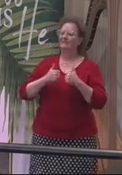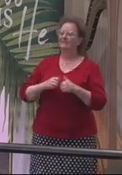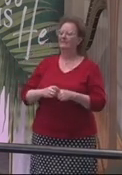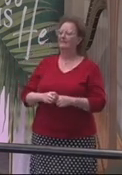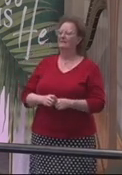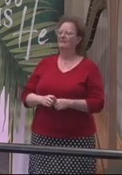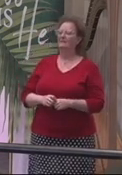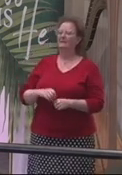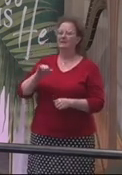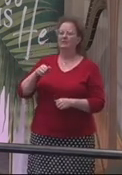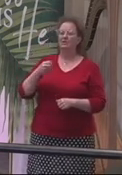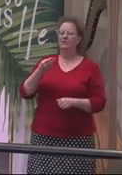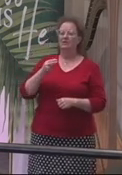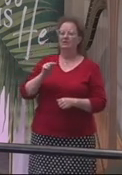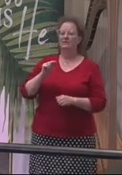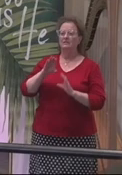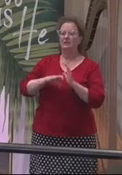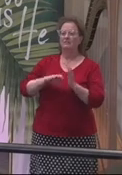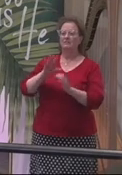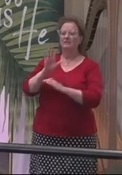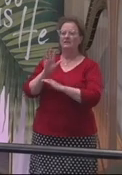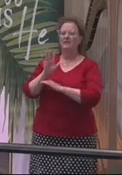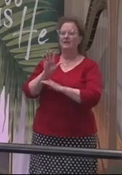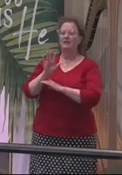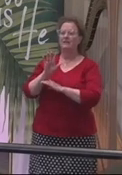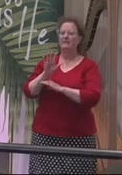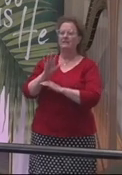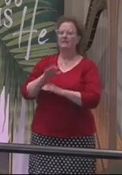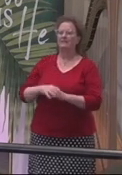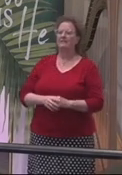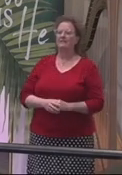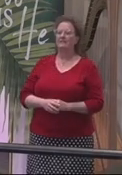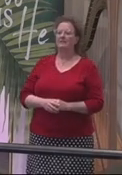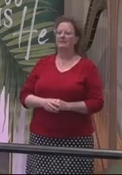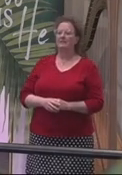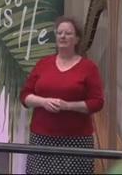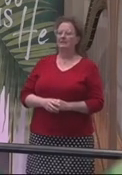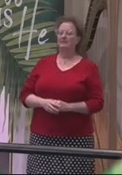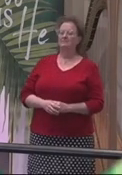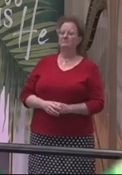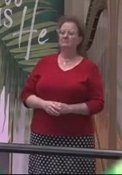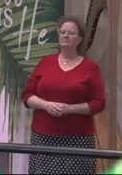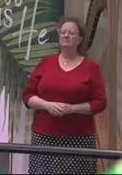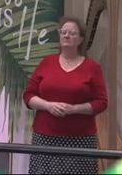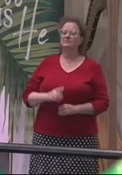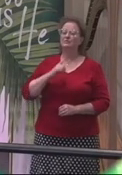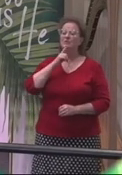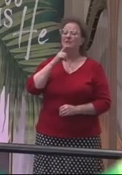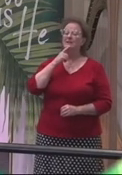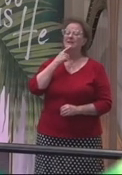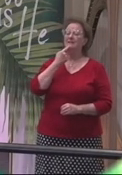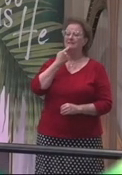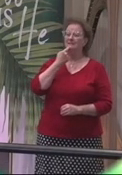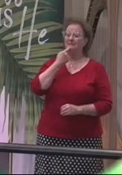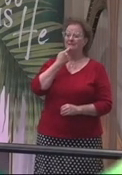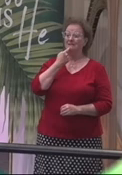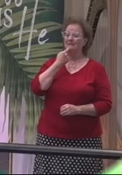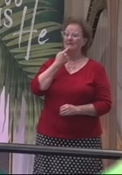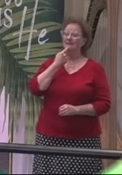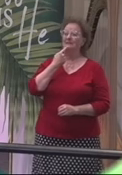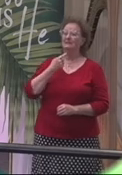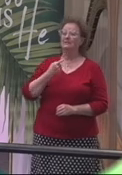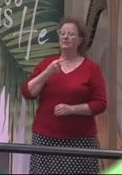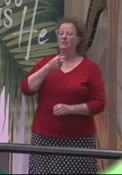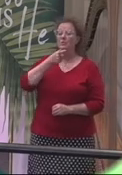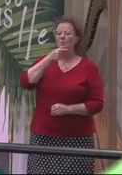together John 5:24. Let's put it up on the screen. Read this together with me. Truly, truly, I say